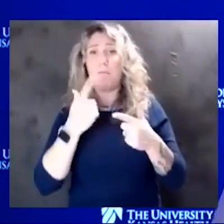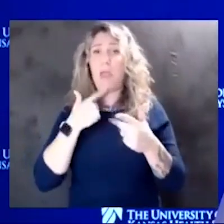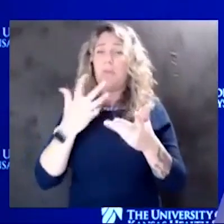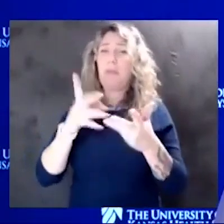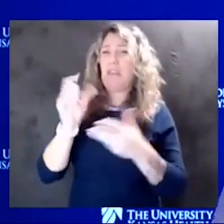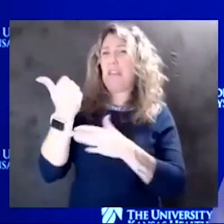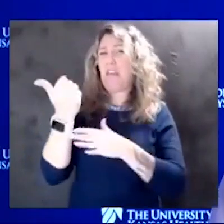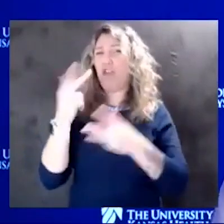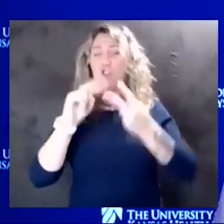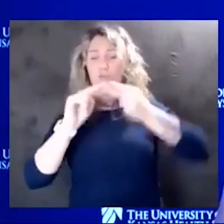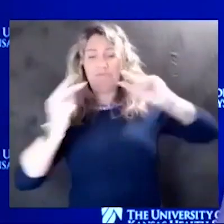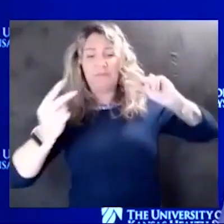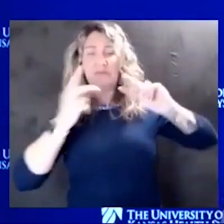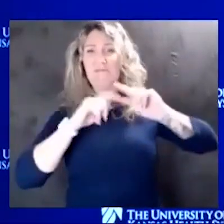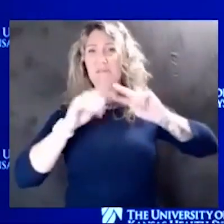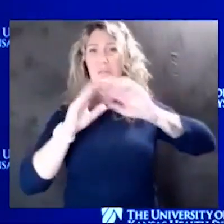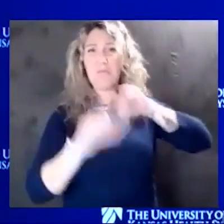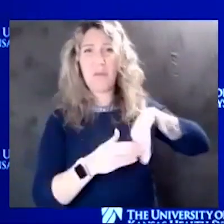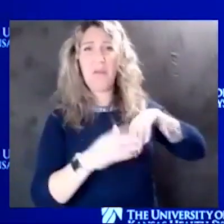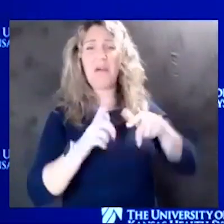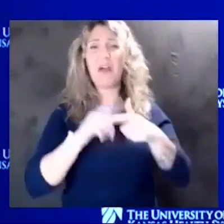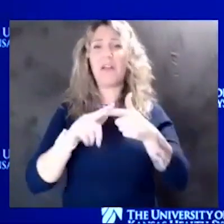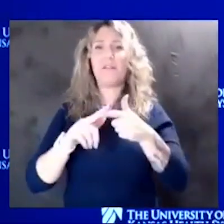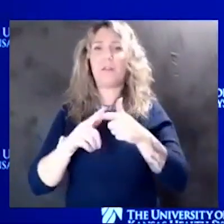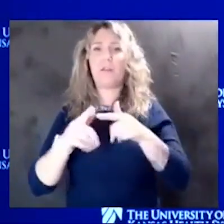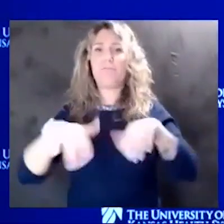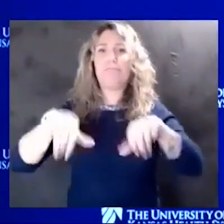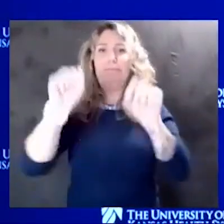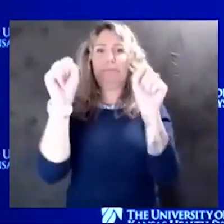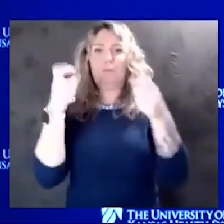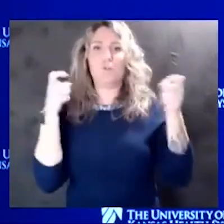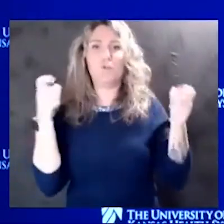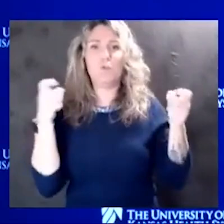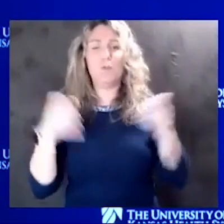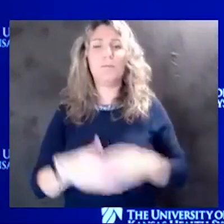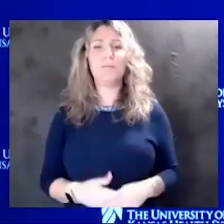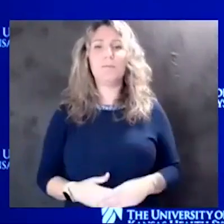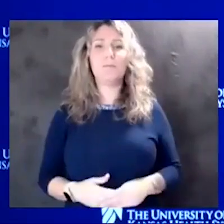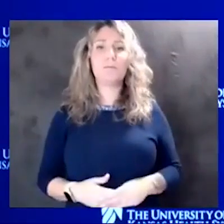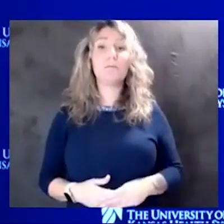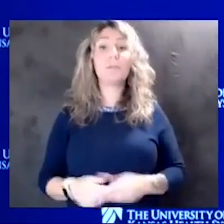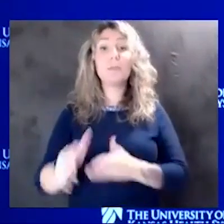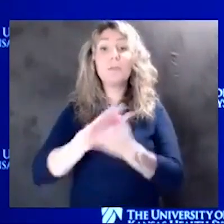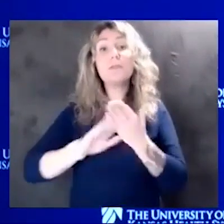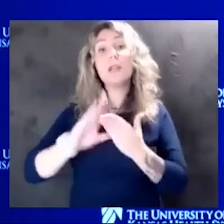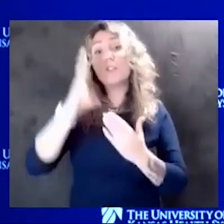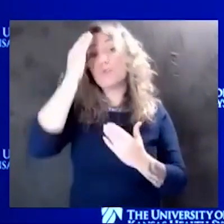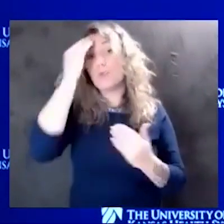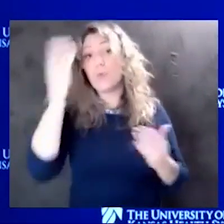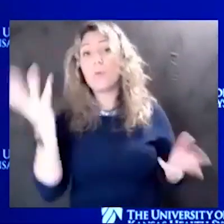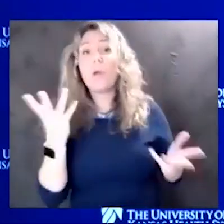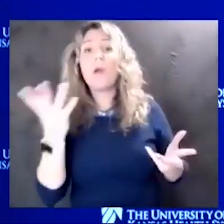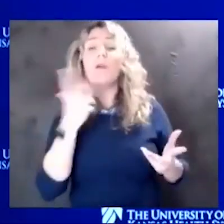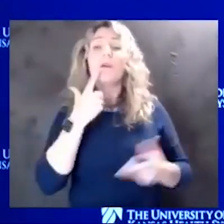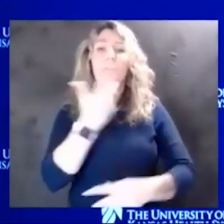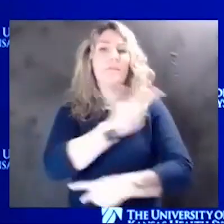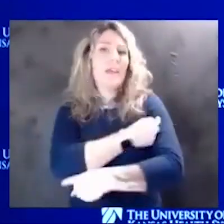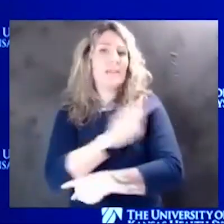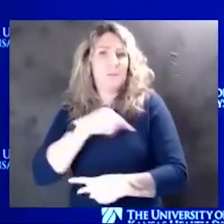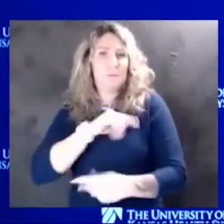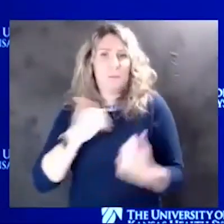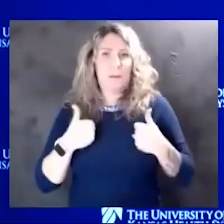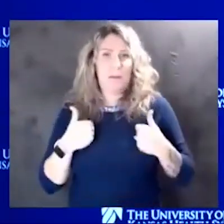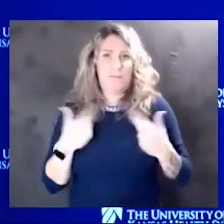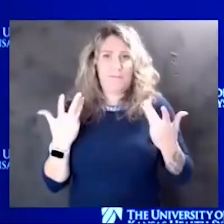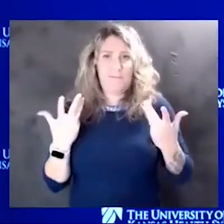or variants as we go further. Now again, the nice thing to know is that the vaccines that we currently have